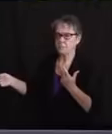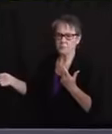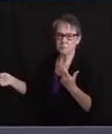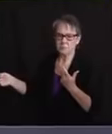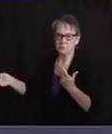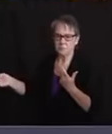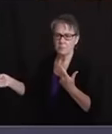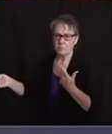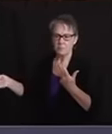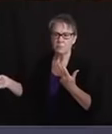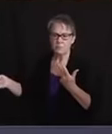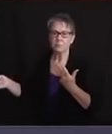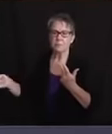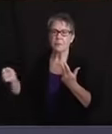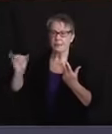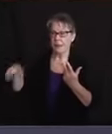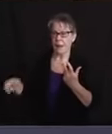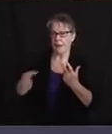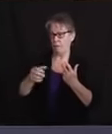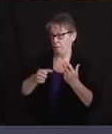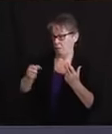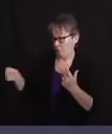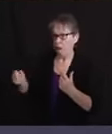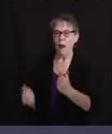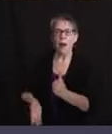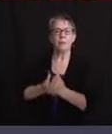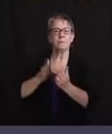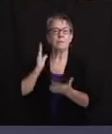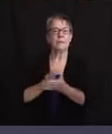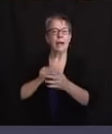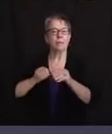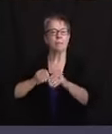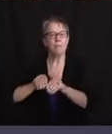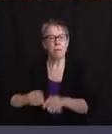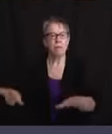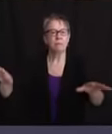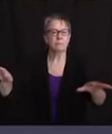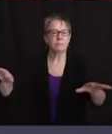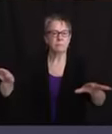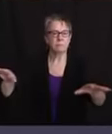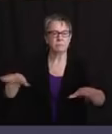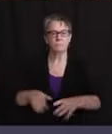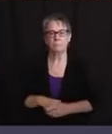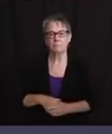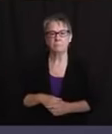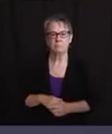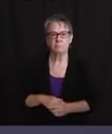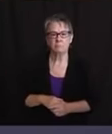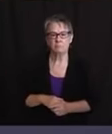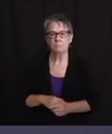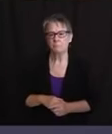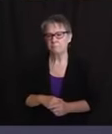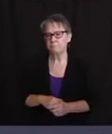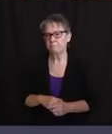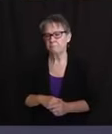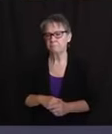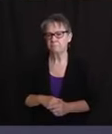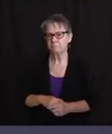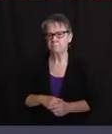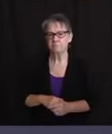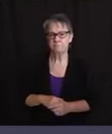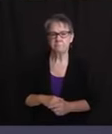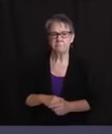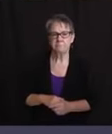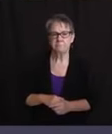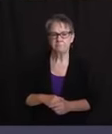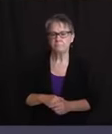Amen. Thank you. Sir, do you have anything? You good? Can we go, ma'am? How are you? Hi. I also can barely see you, but I